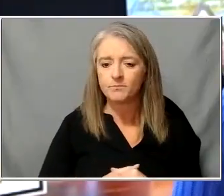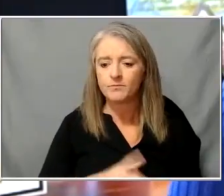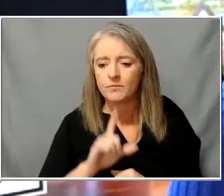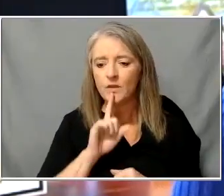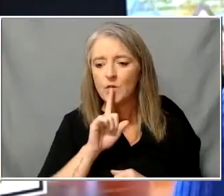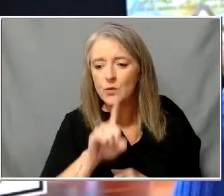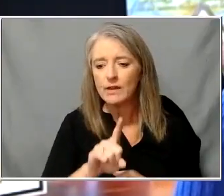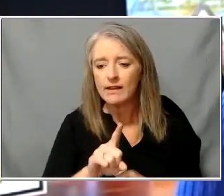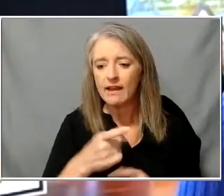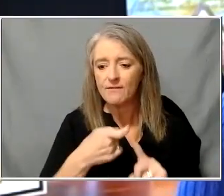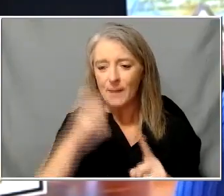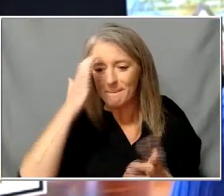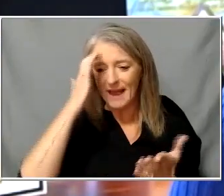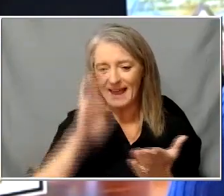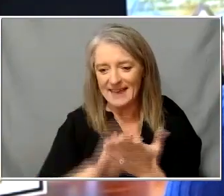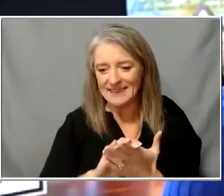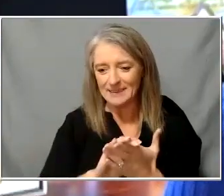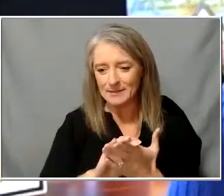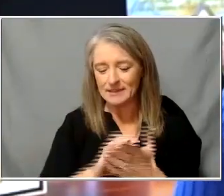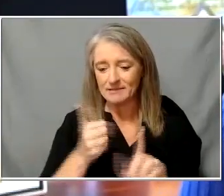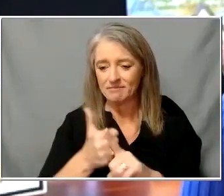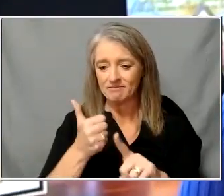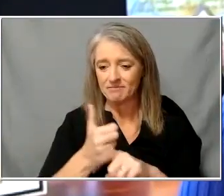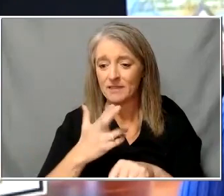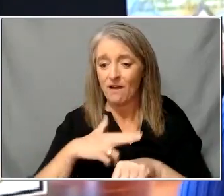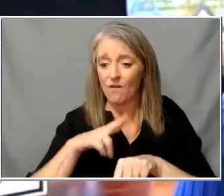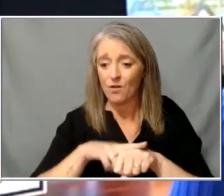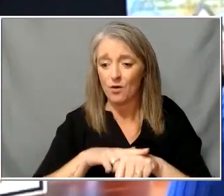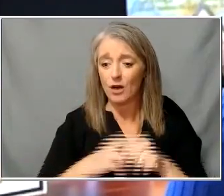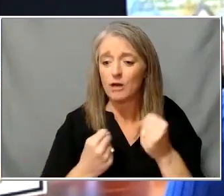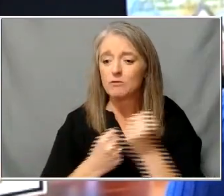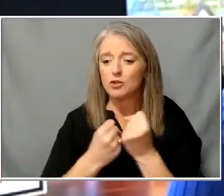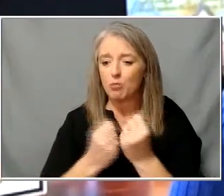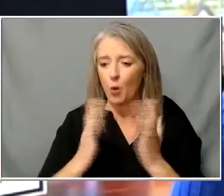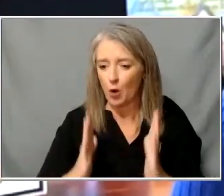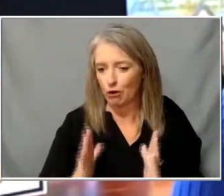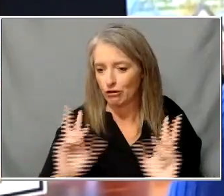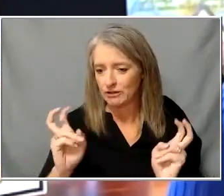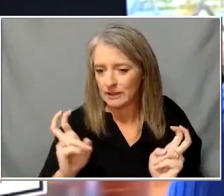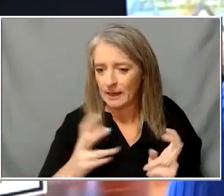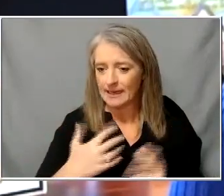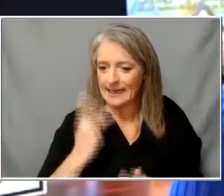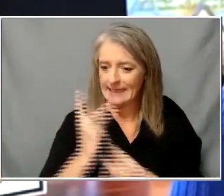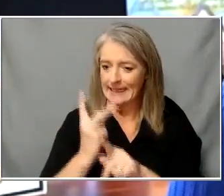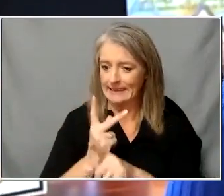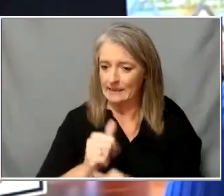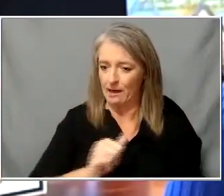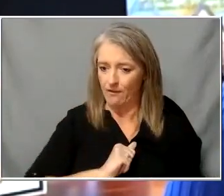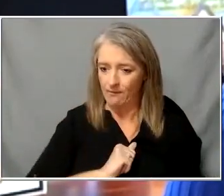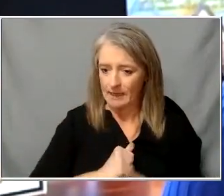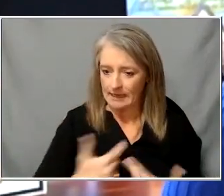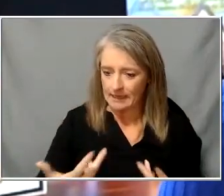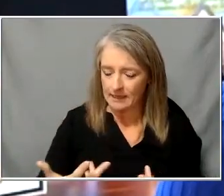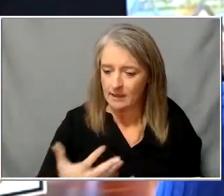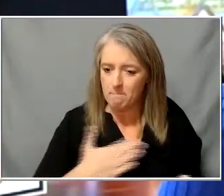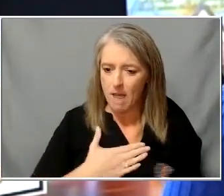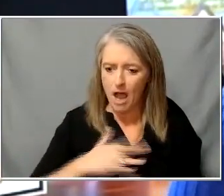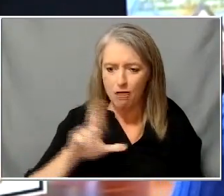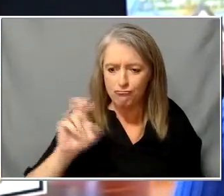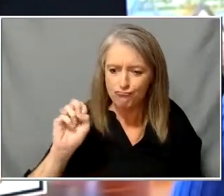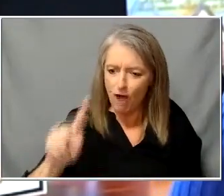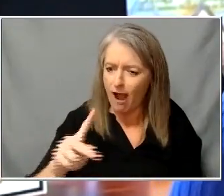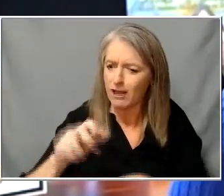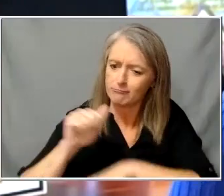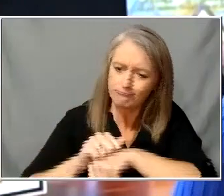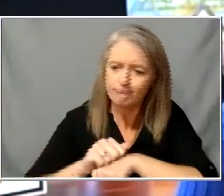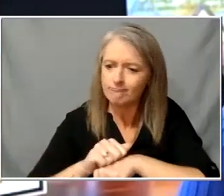really from my husband, who, of course, is a supporter. He's, my caregiver. He's, my rock.